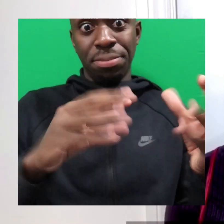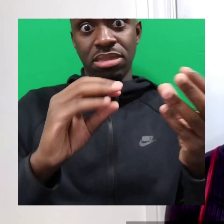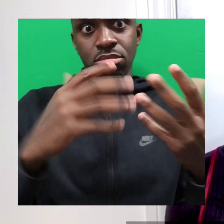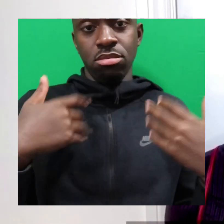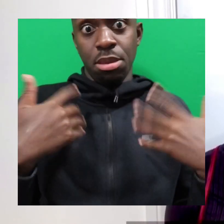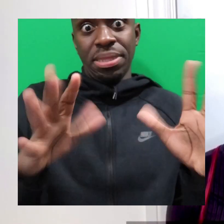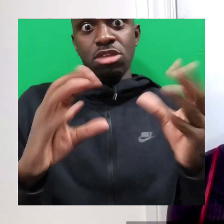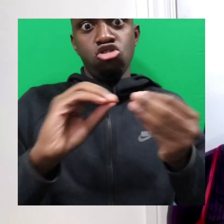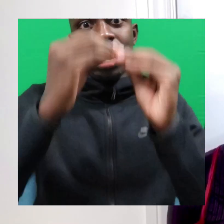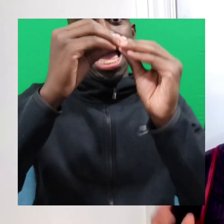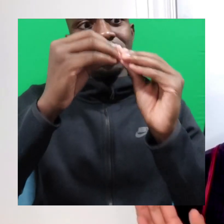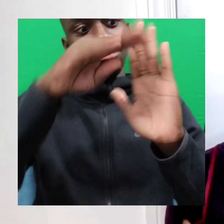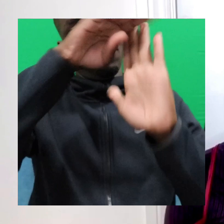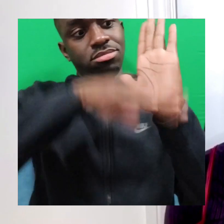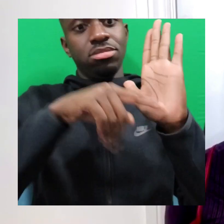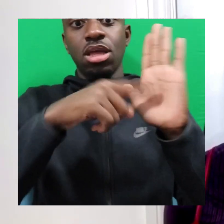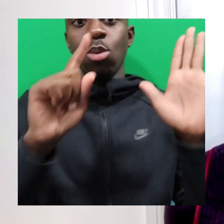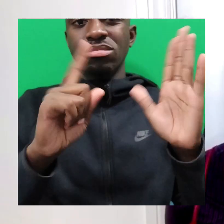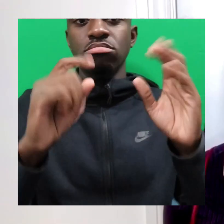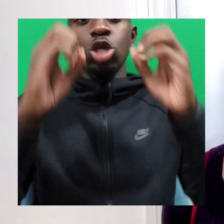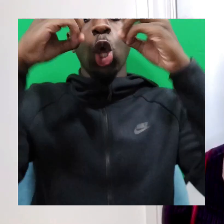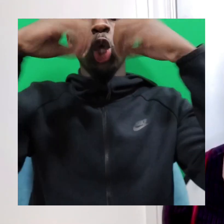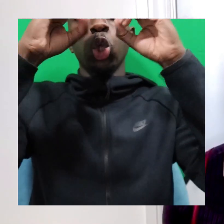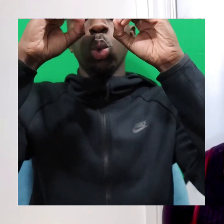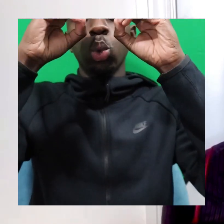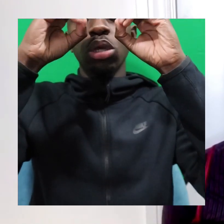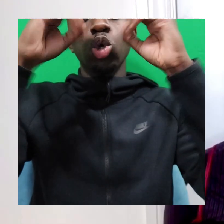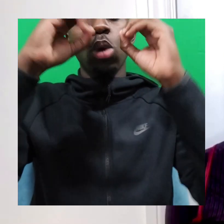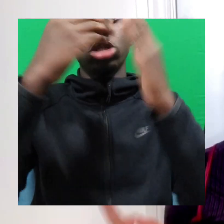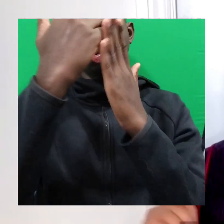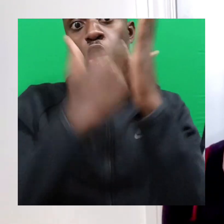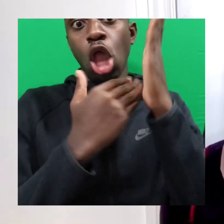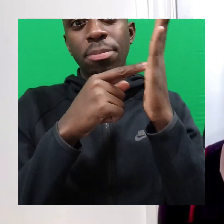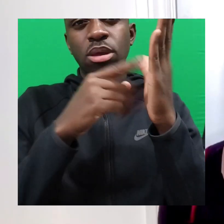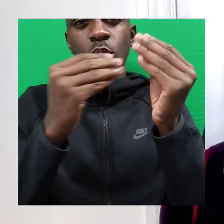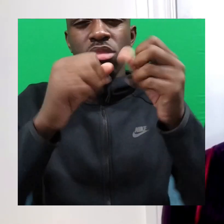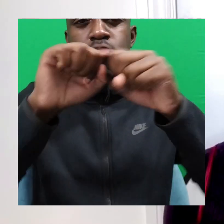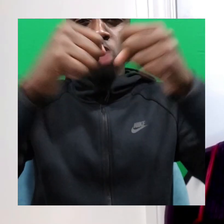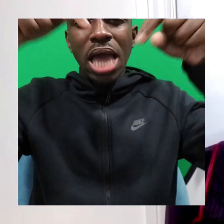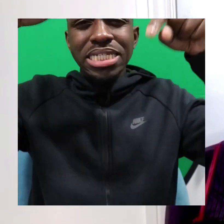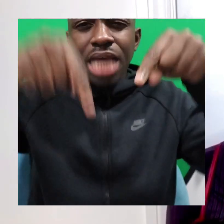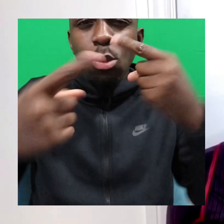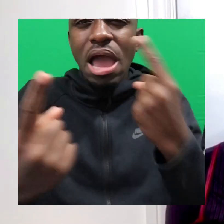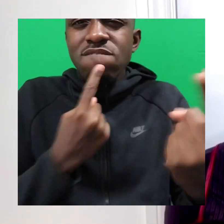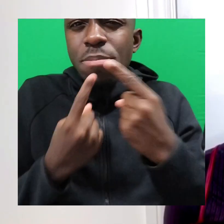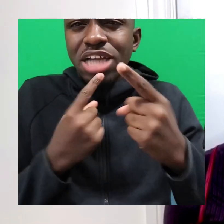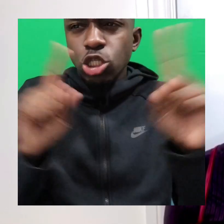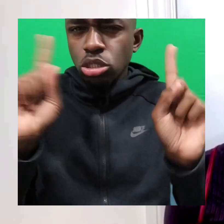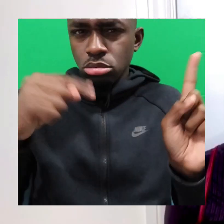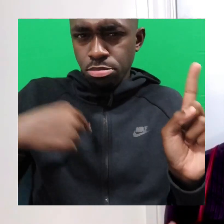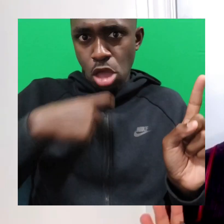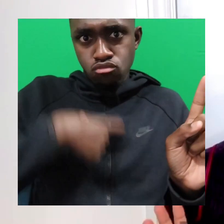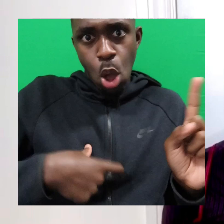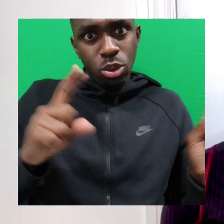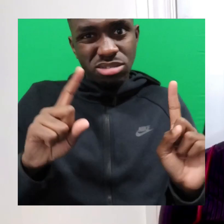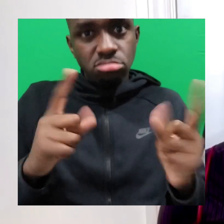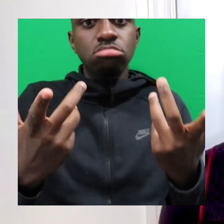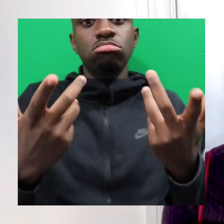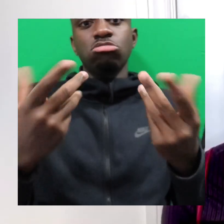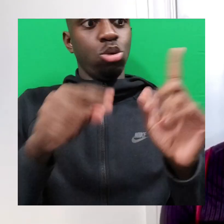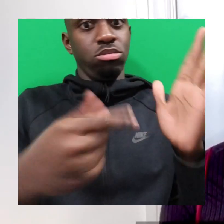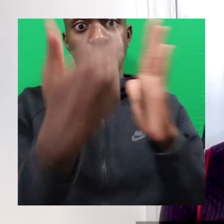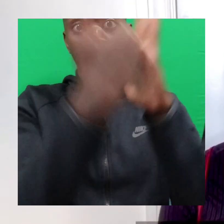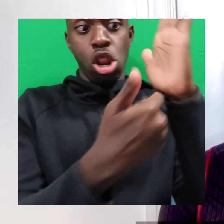things that I use at work. And they're all free resources. So I'm going to link that in the description box below.